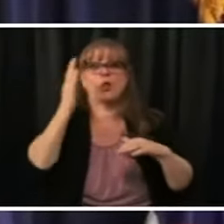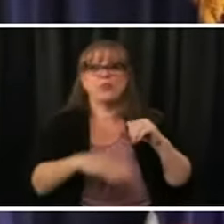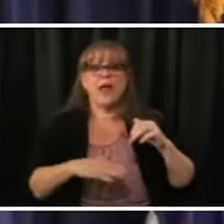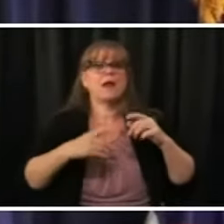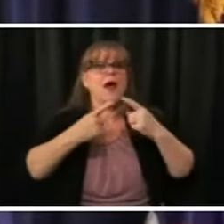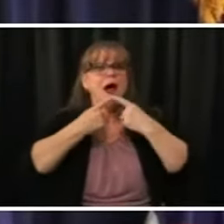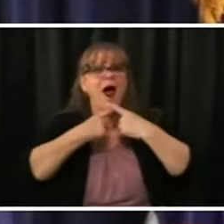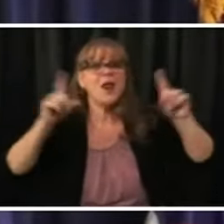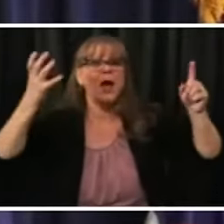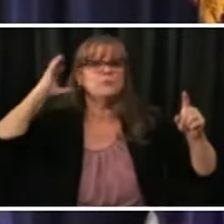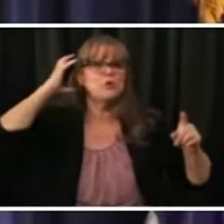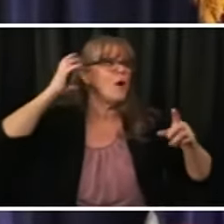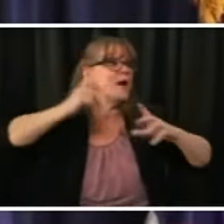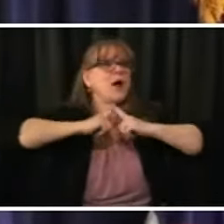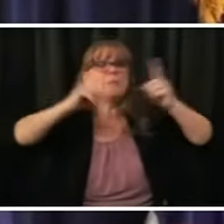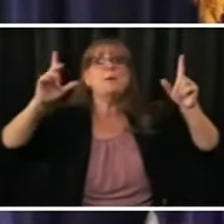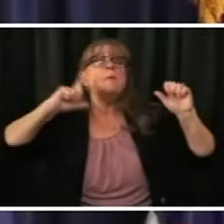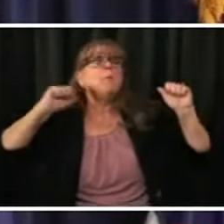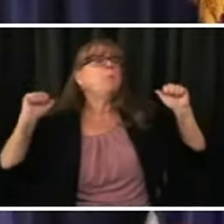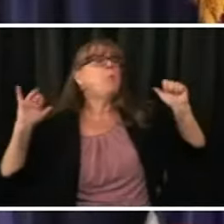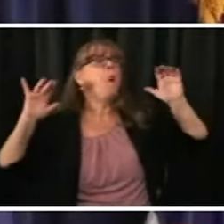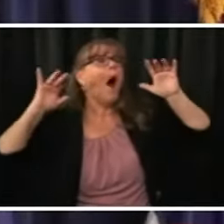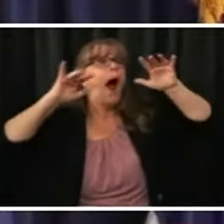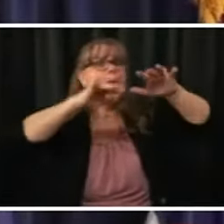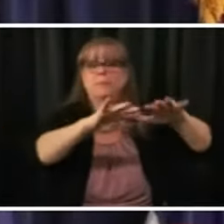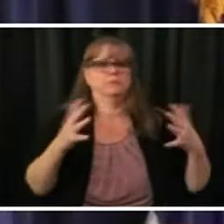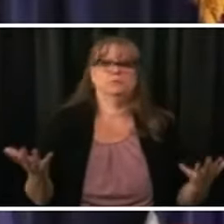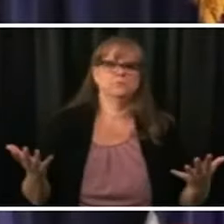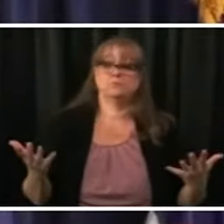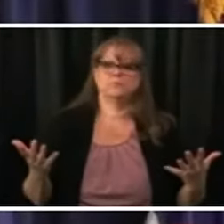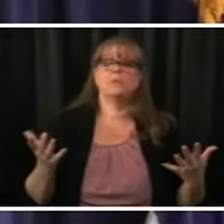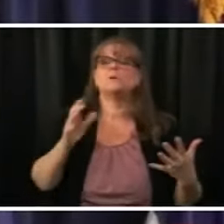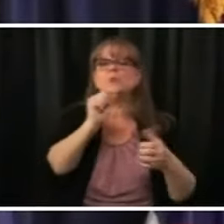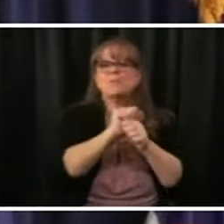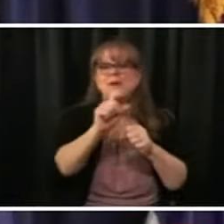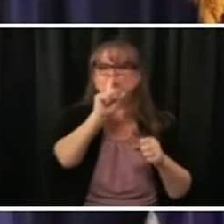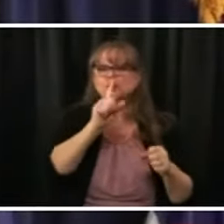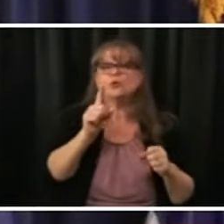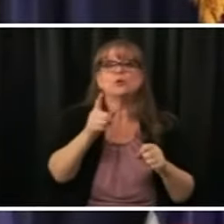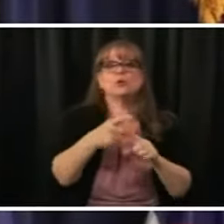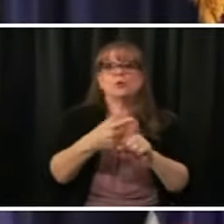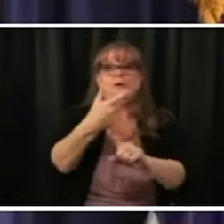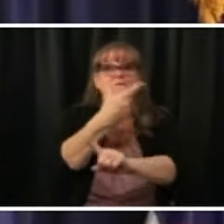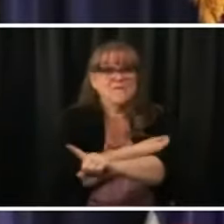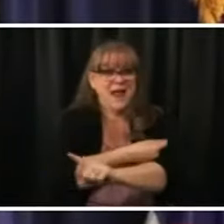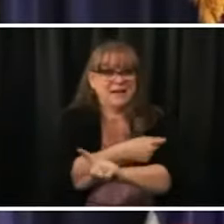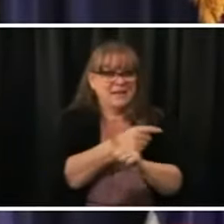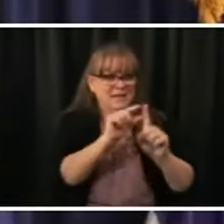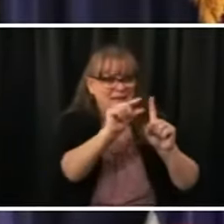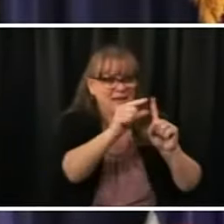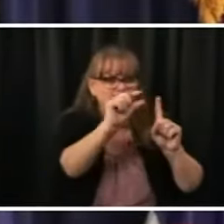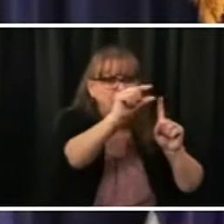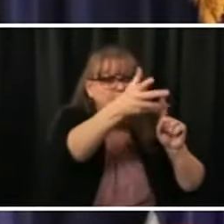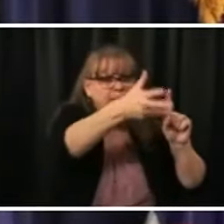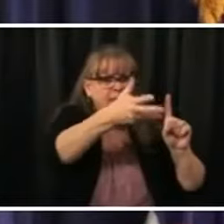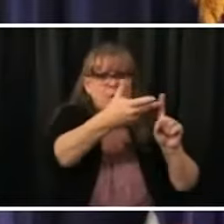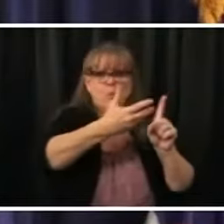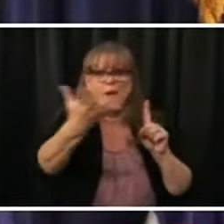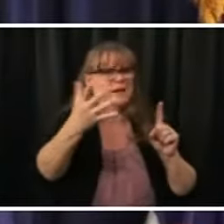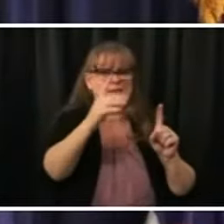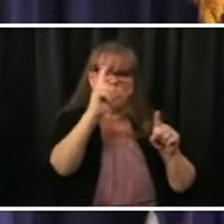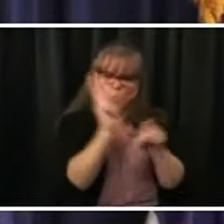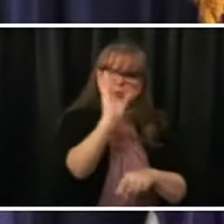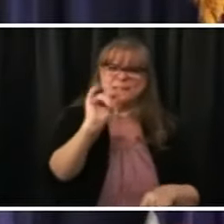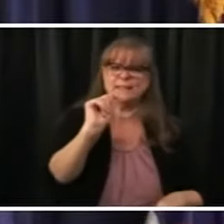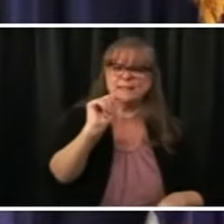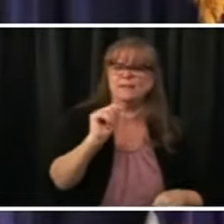wasted and, of course, minimize disruptions in pursuit of that first goal. The SCL and Jeffco partnership achieved the first and primary